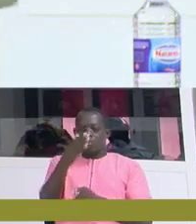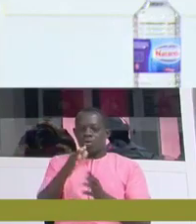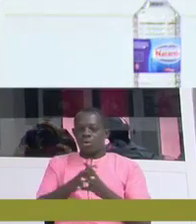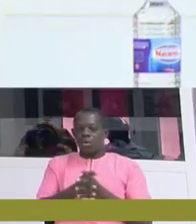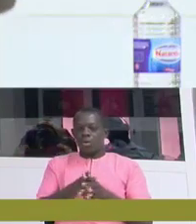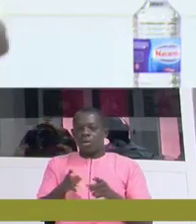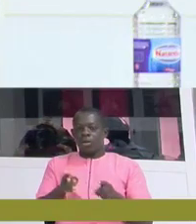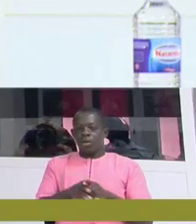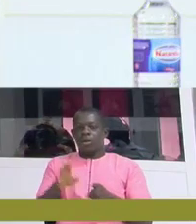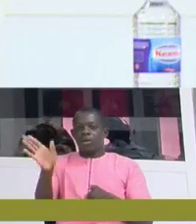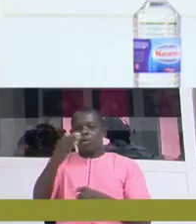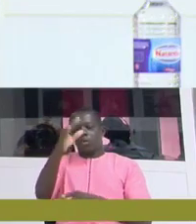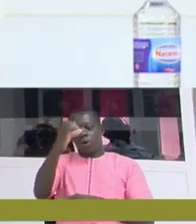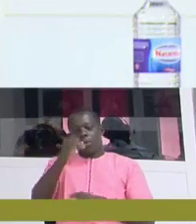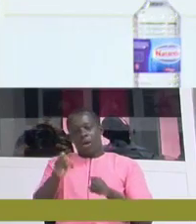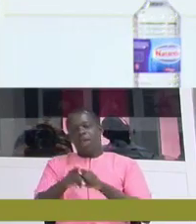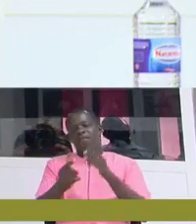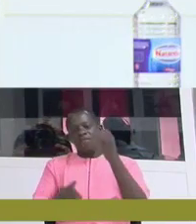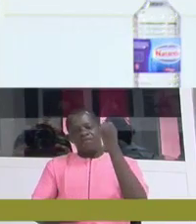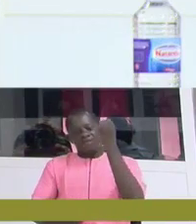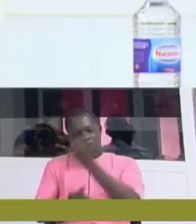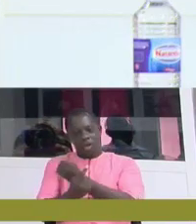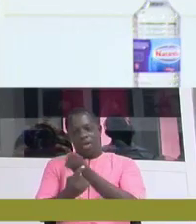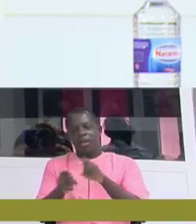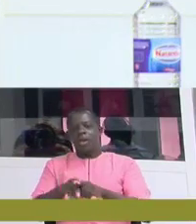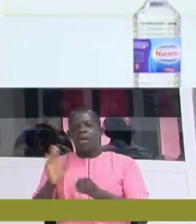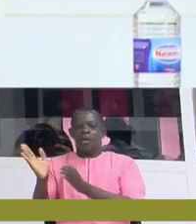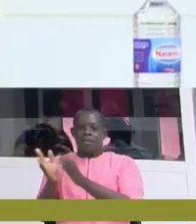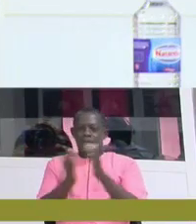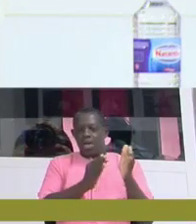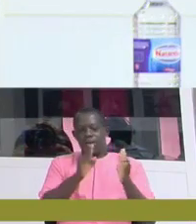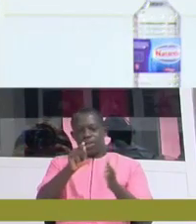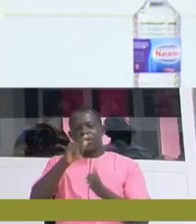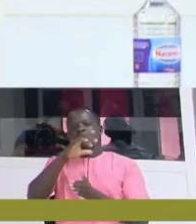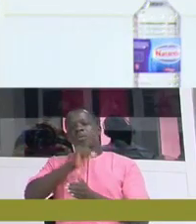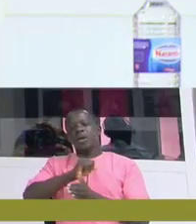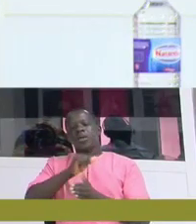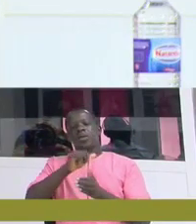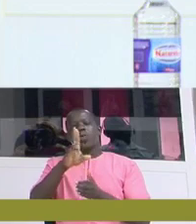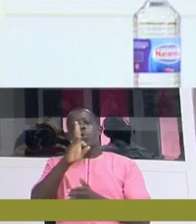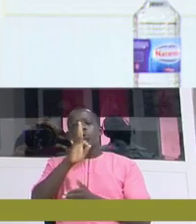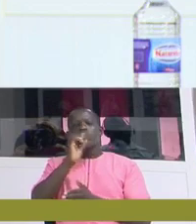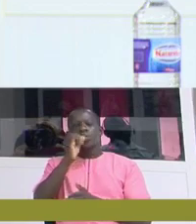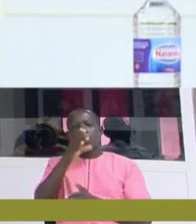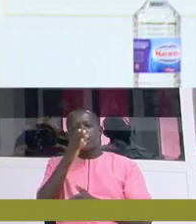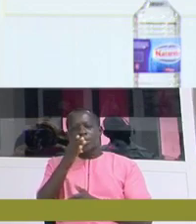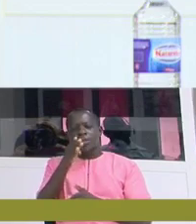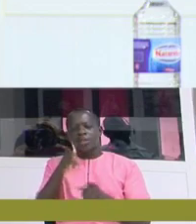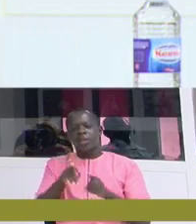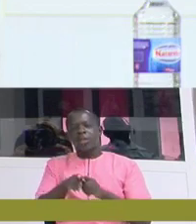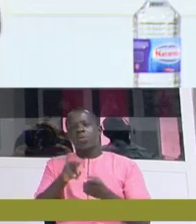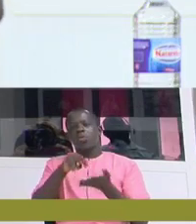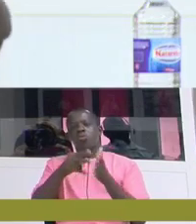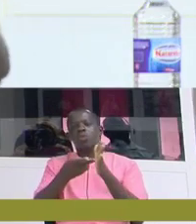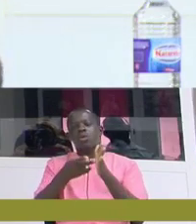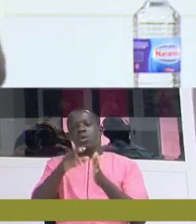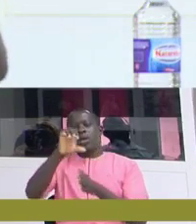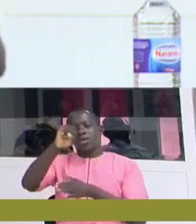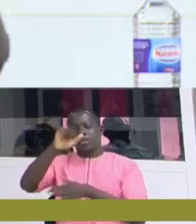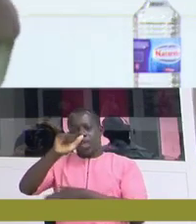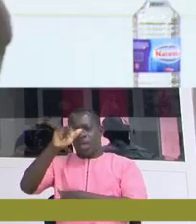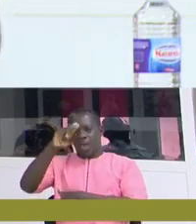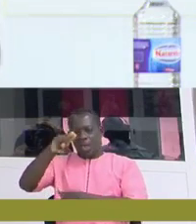Come and fucking pack this man. Sana le otafo. Sana said that. Ah. Which Sana? Sana manjang. Otumo malong ko Sana manjang nembare kabirun